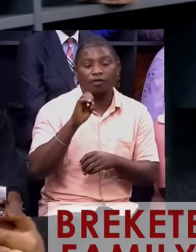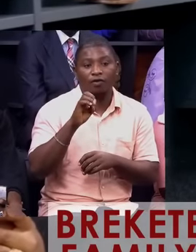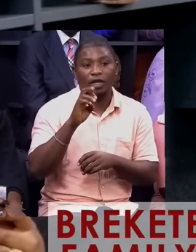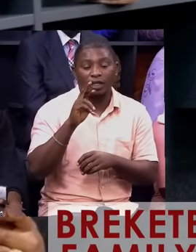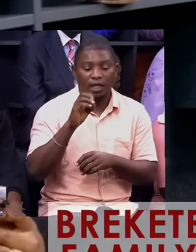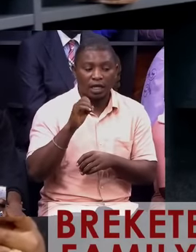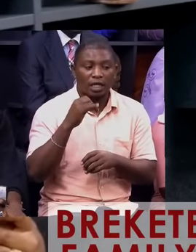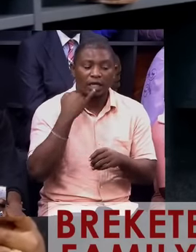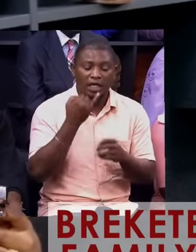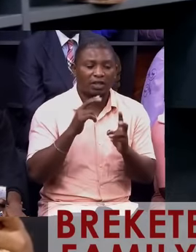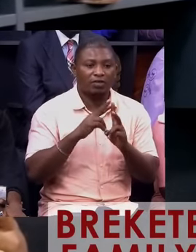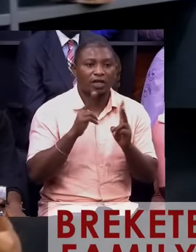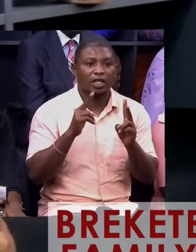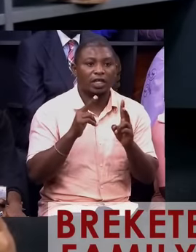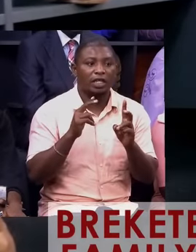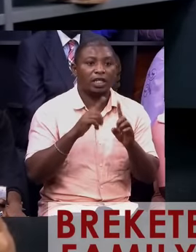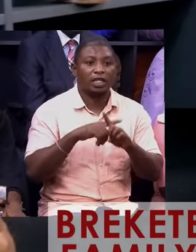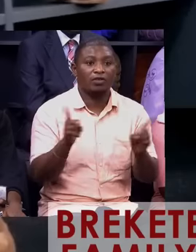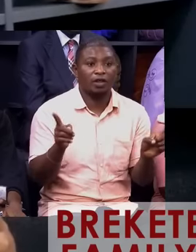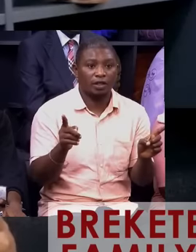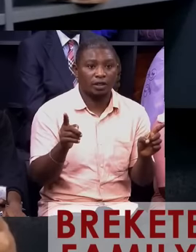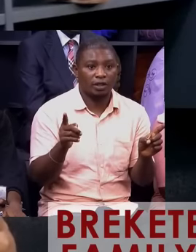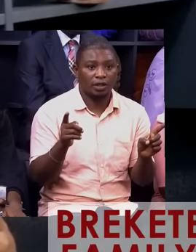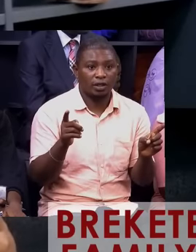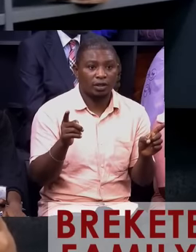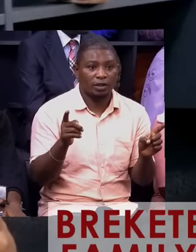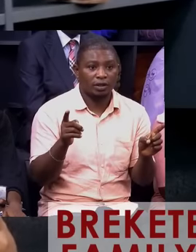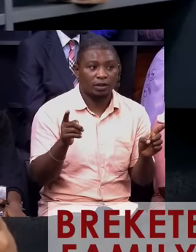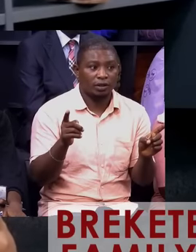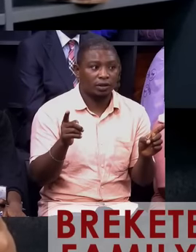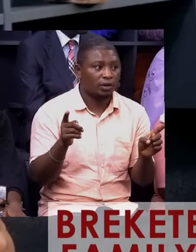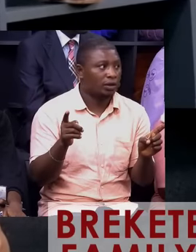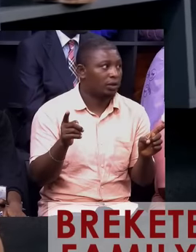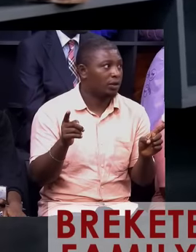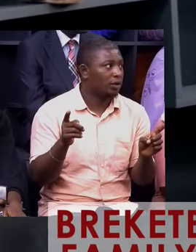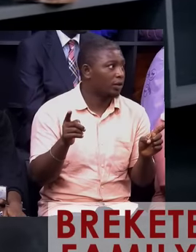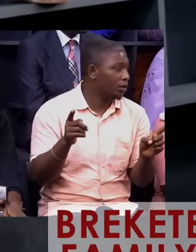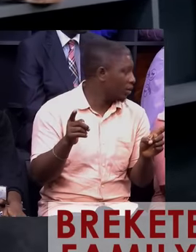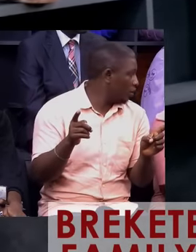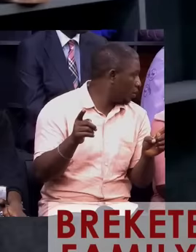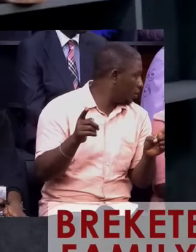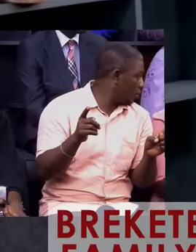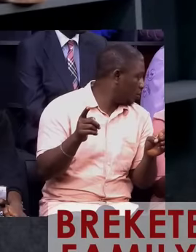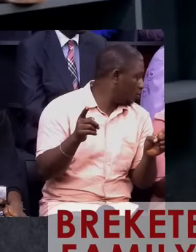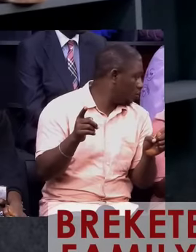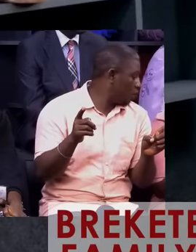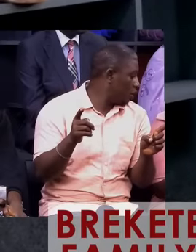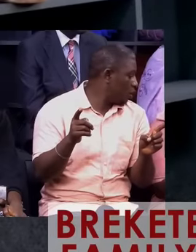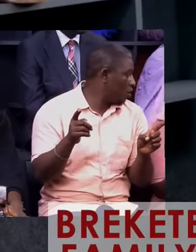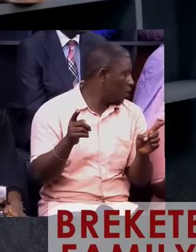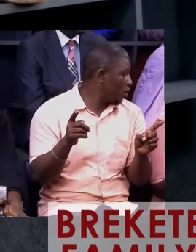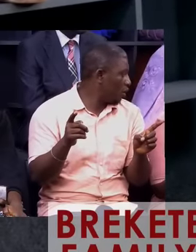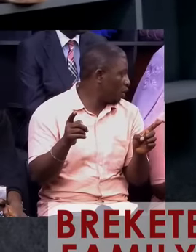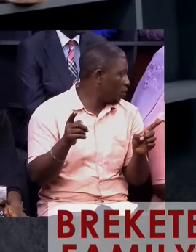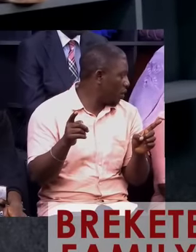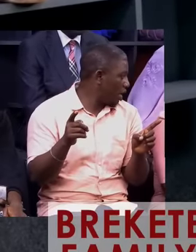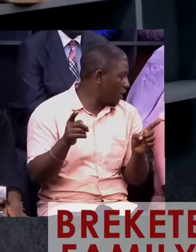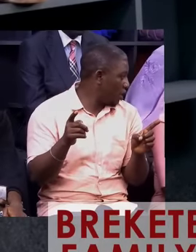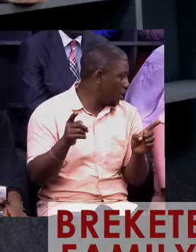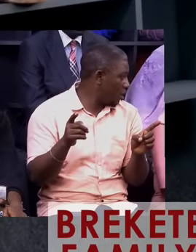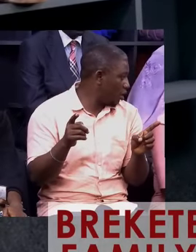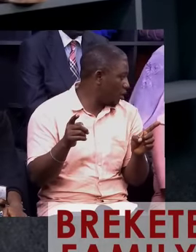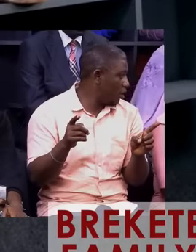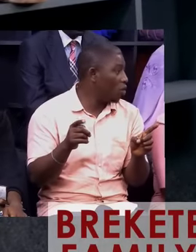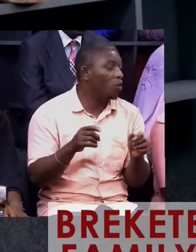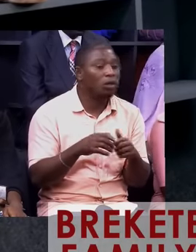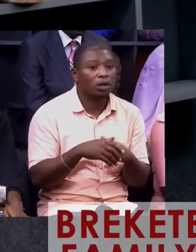from what is happening now because the technology is far far that is the rest of the world but Nigeria has not moved forward to that level please we